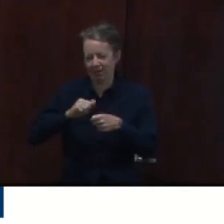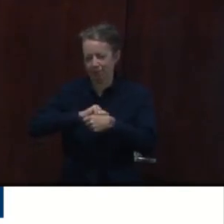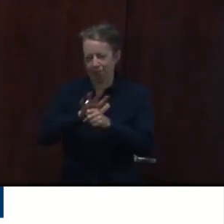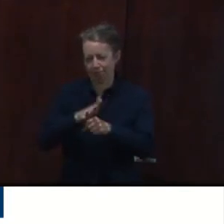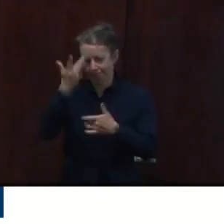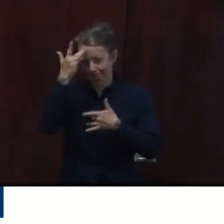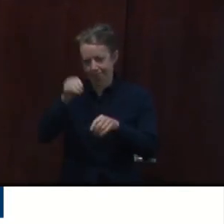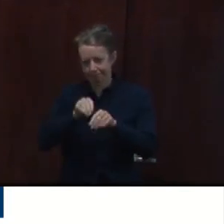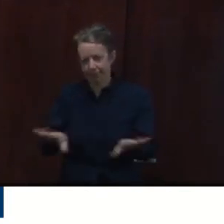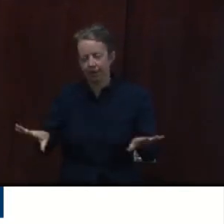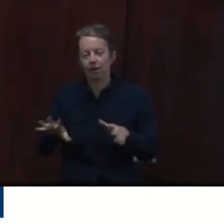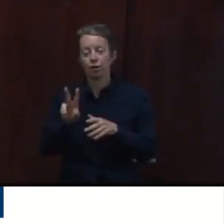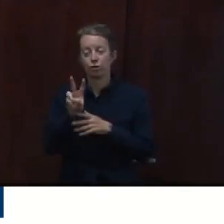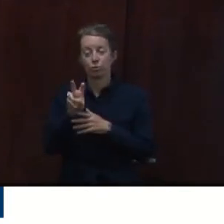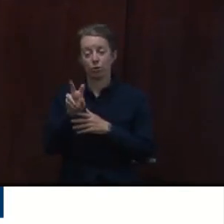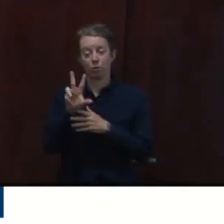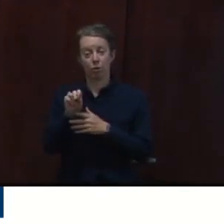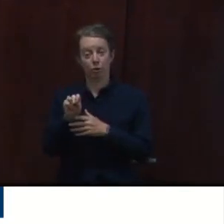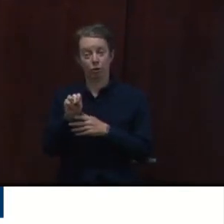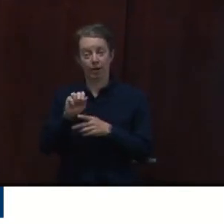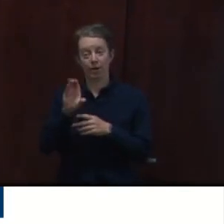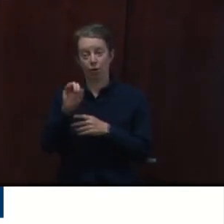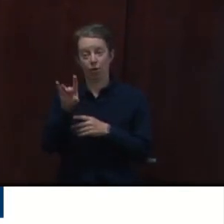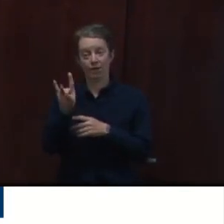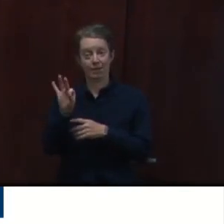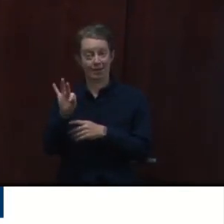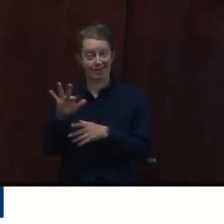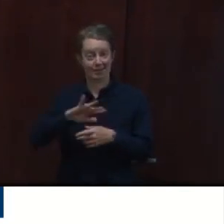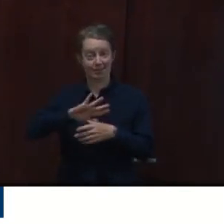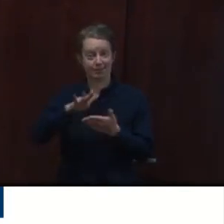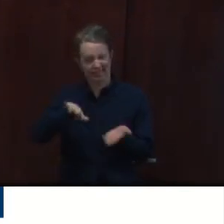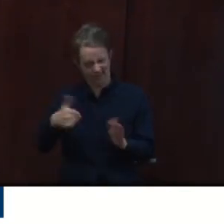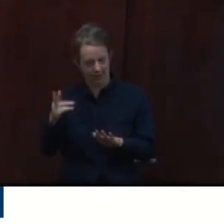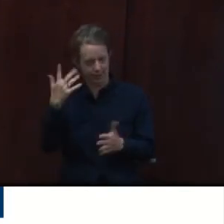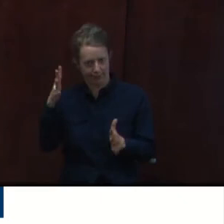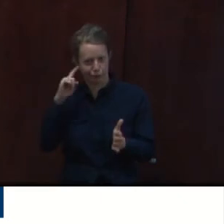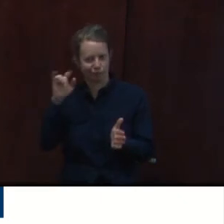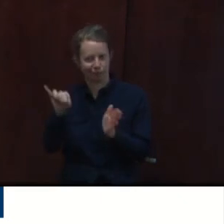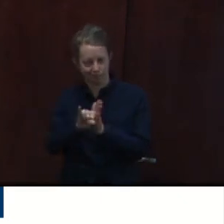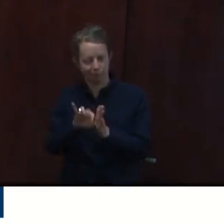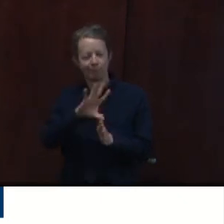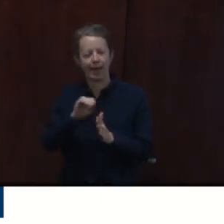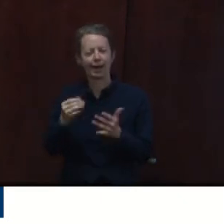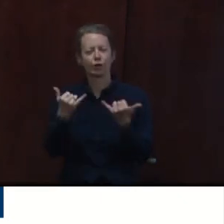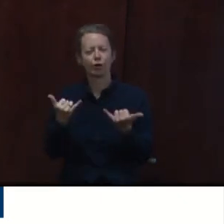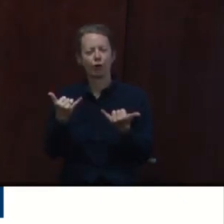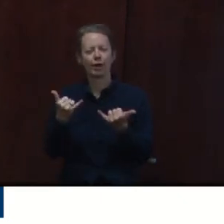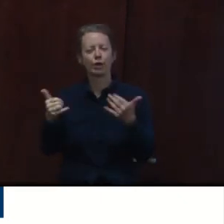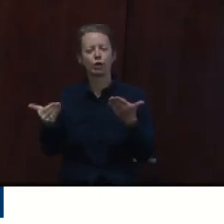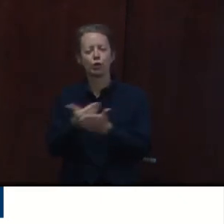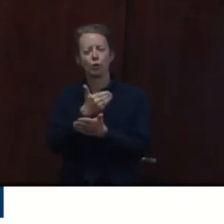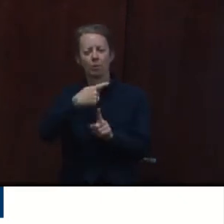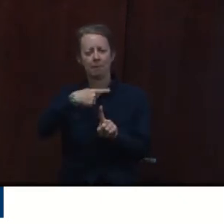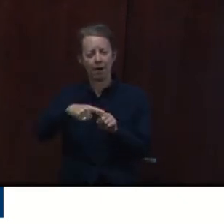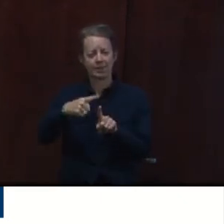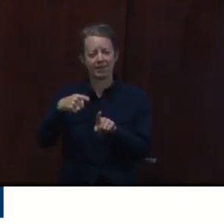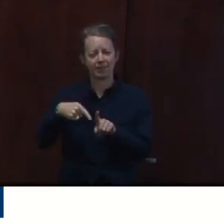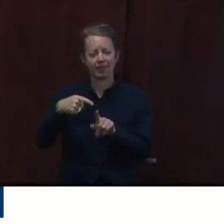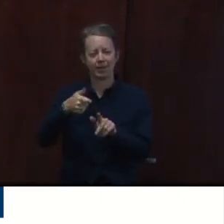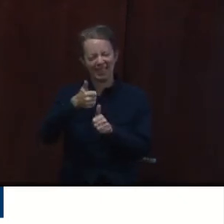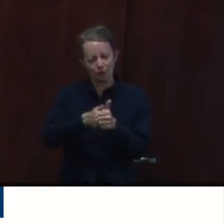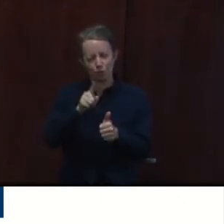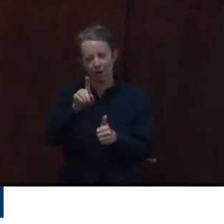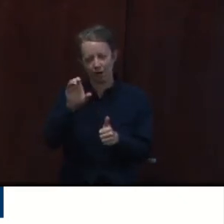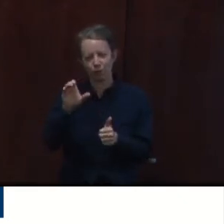230 COVID-19 deaths have been identified, and our current new cases per 100,000 per week is